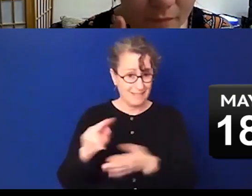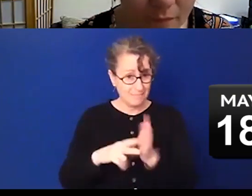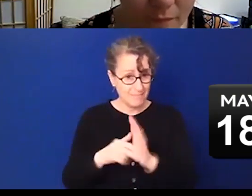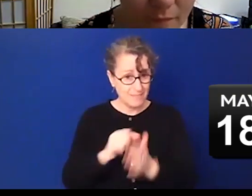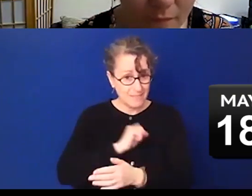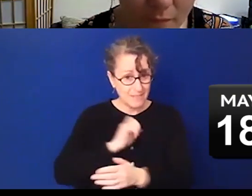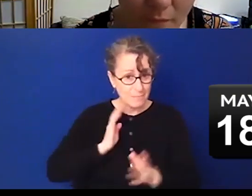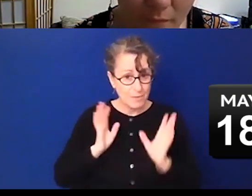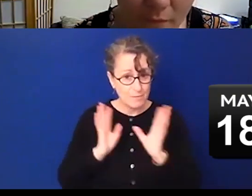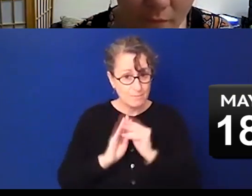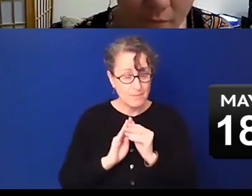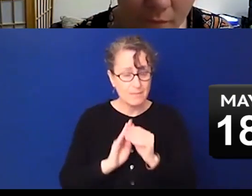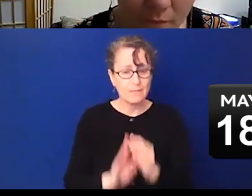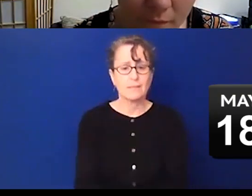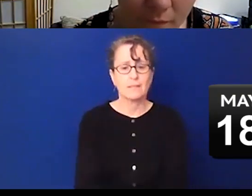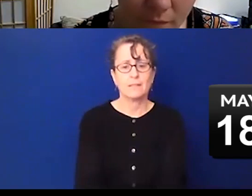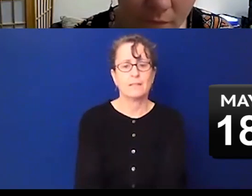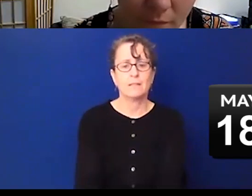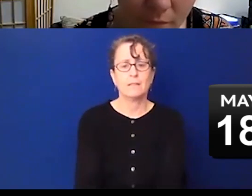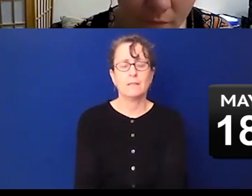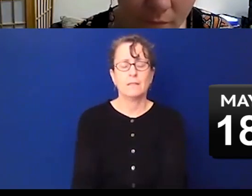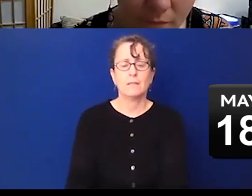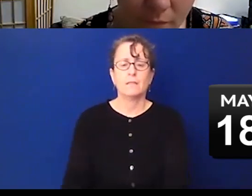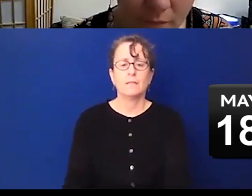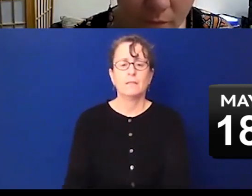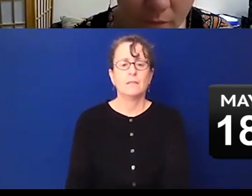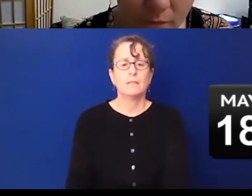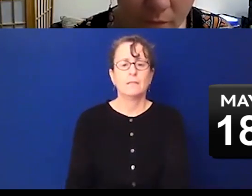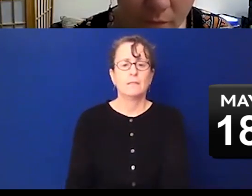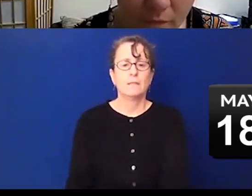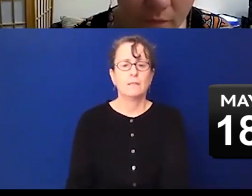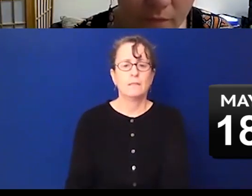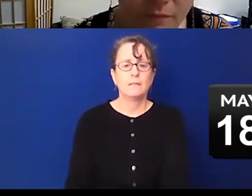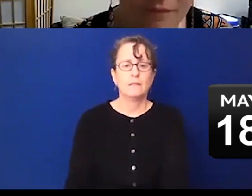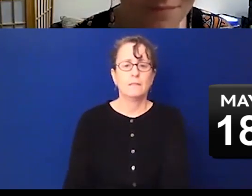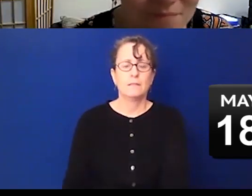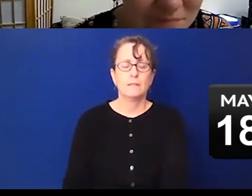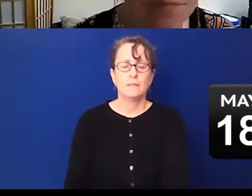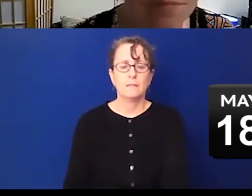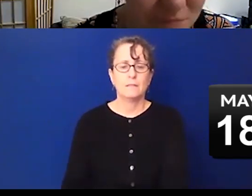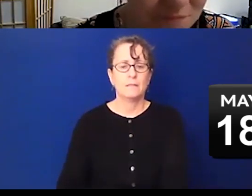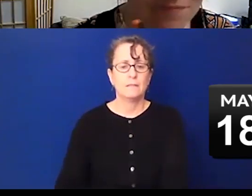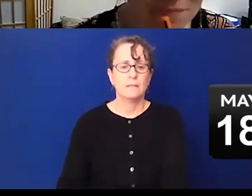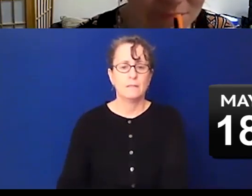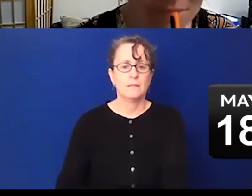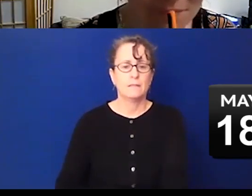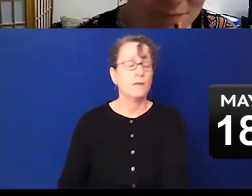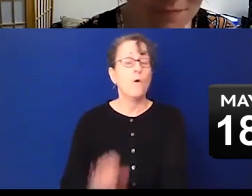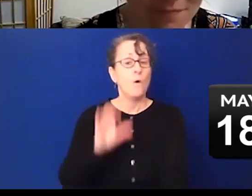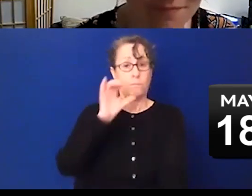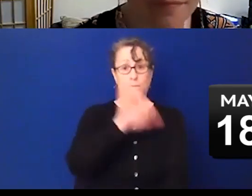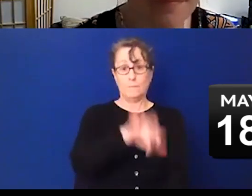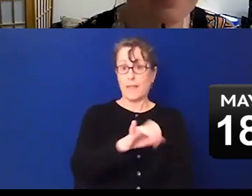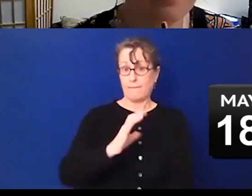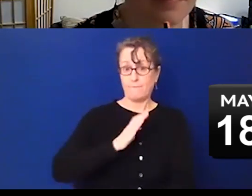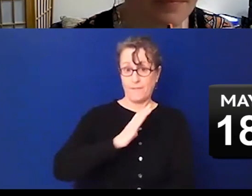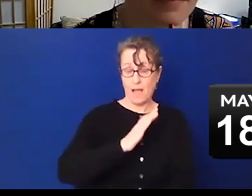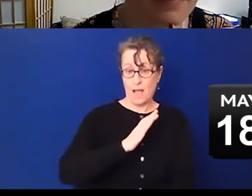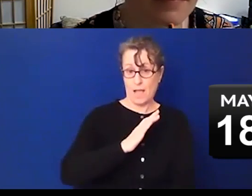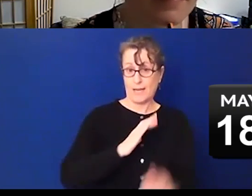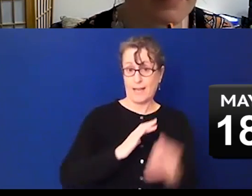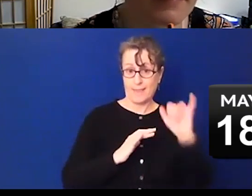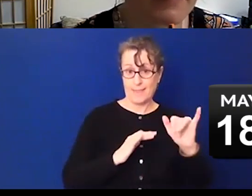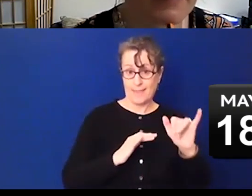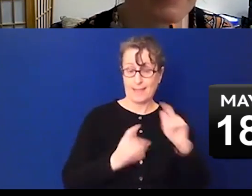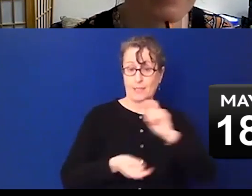meetings do you want to define that more? Yeah. Thank you, Daniel. Actually, that'll save us. Then we'll only have to do one more instead of two more if you